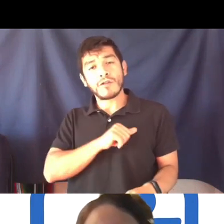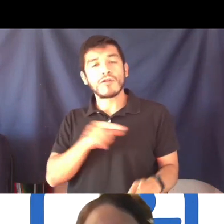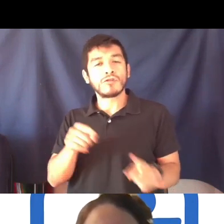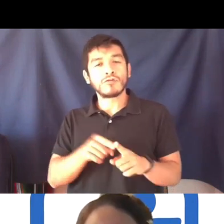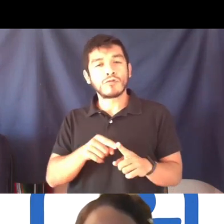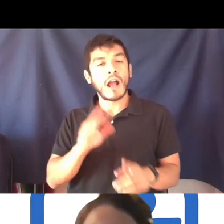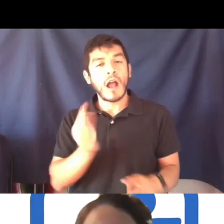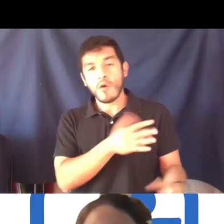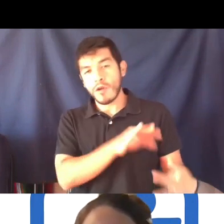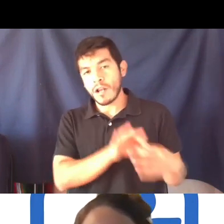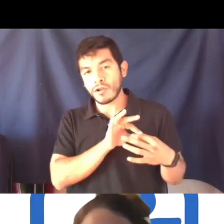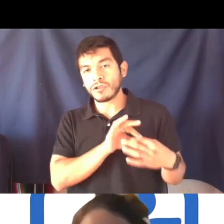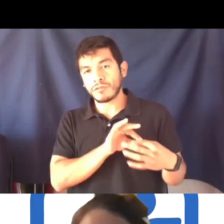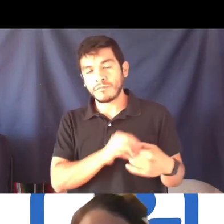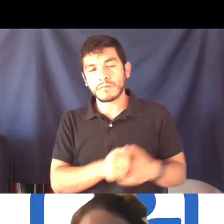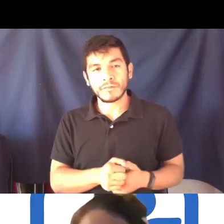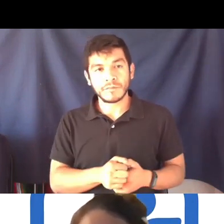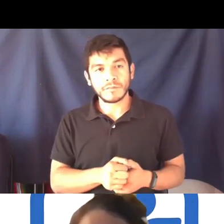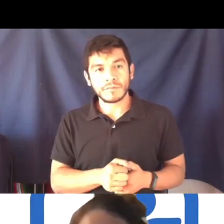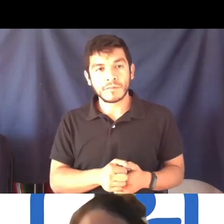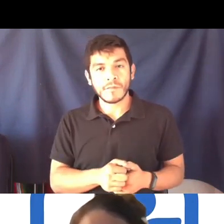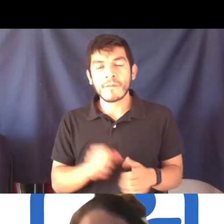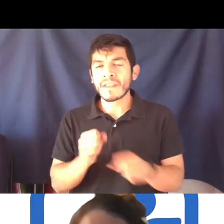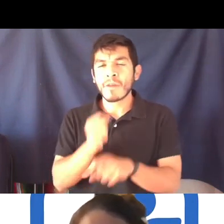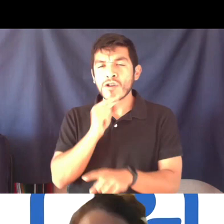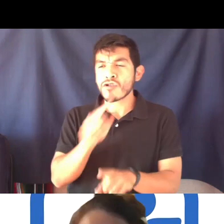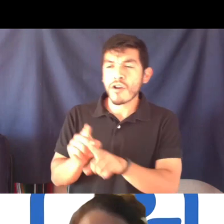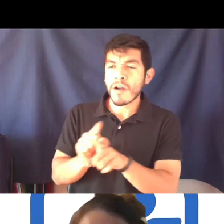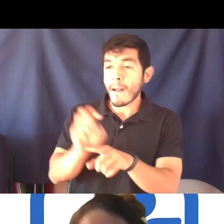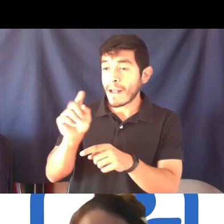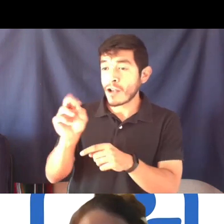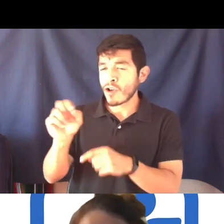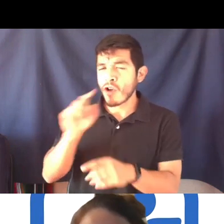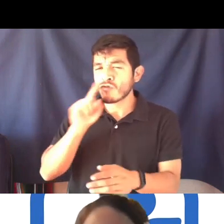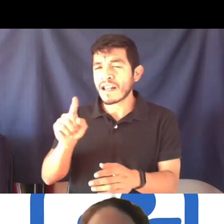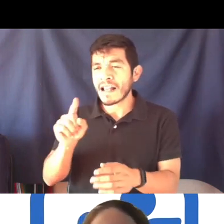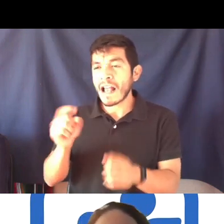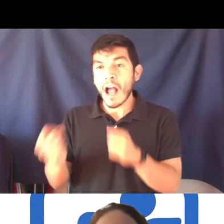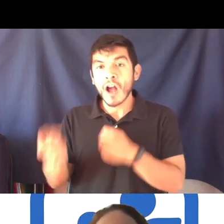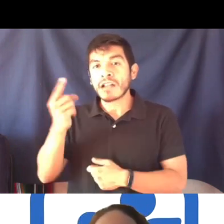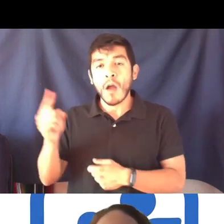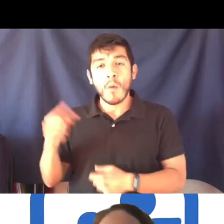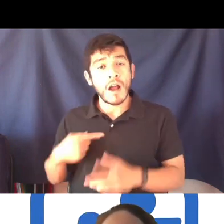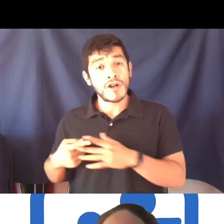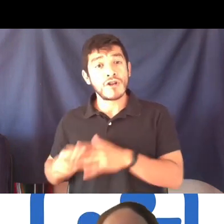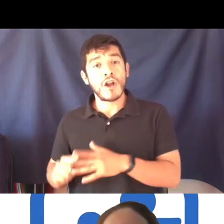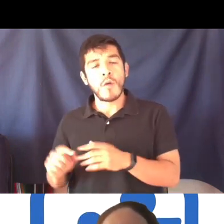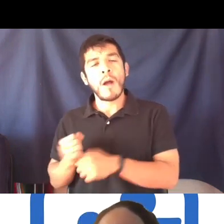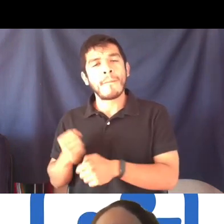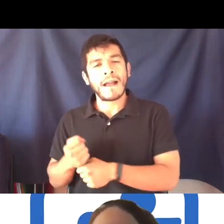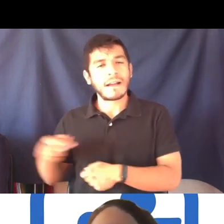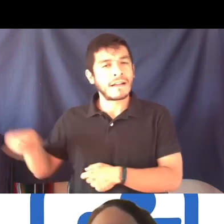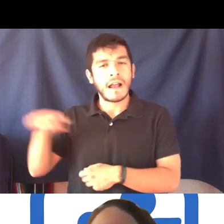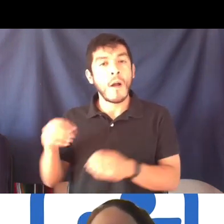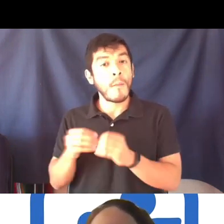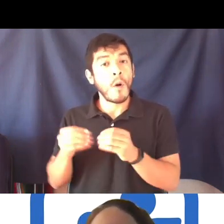relationship? I think getting mentors to really check where they're coming from will make them a lot more